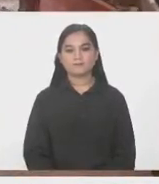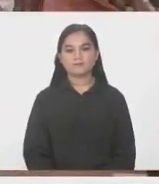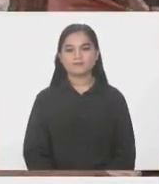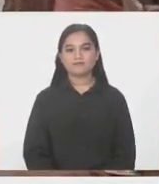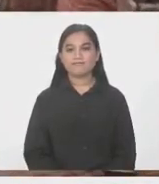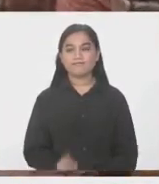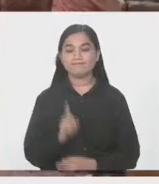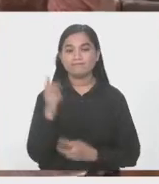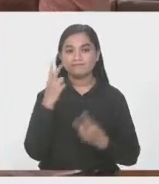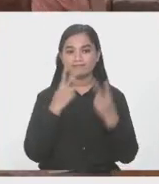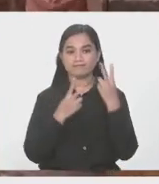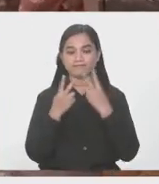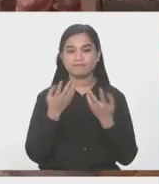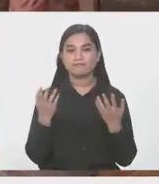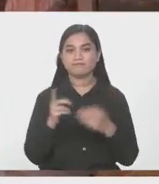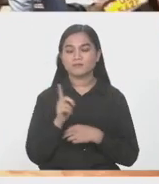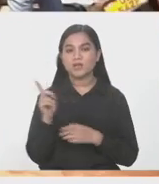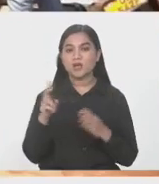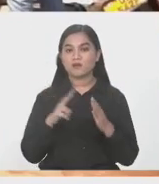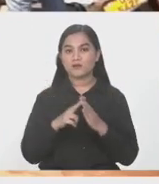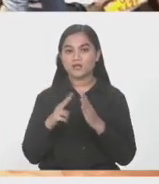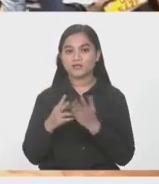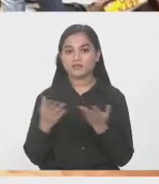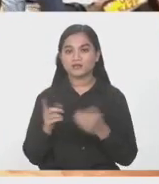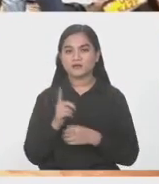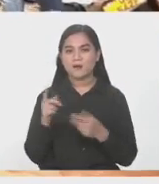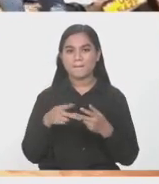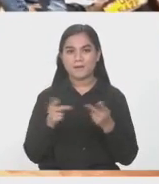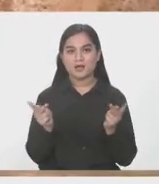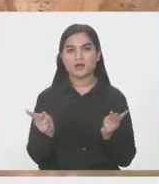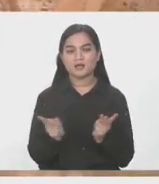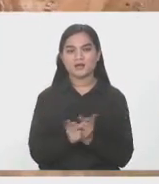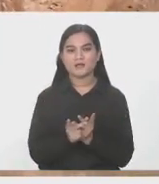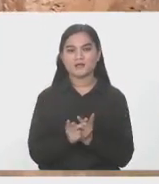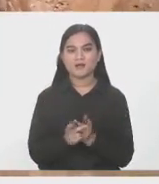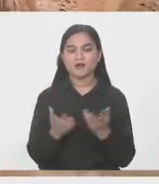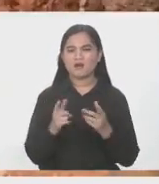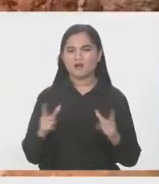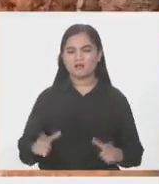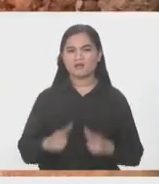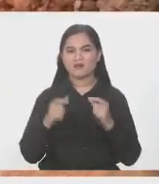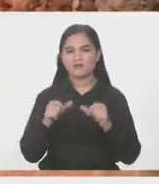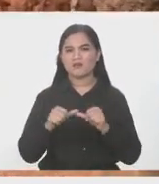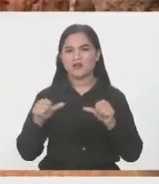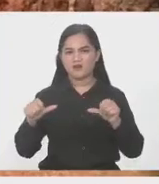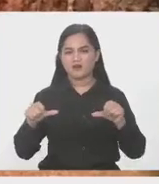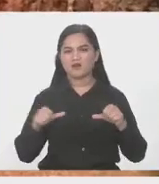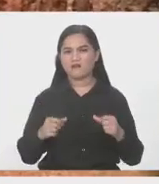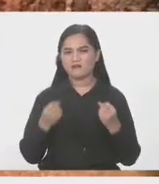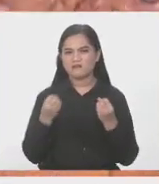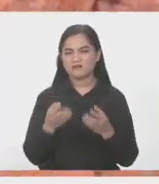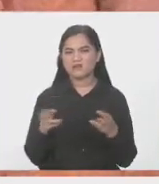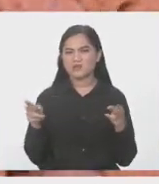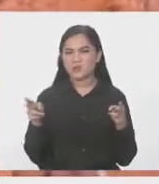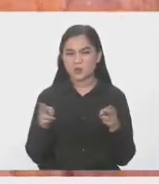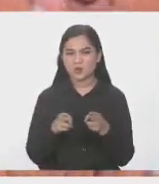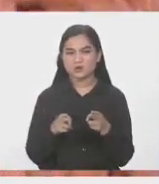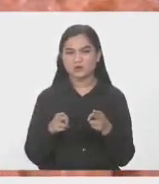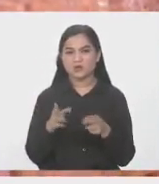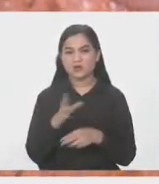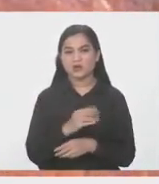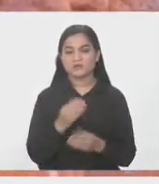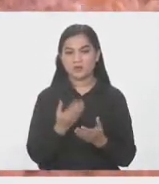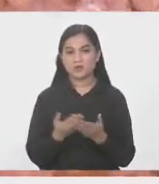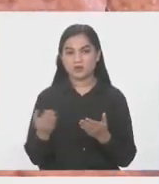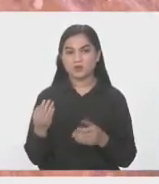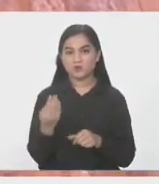Visiting Sarah's small village in Kampala, Uganda, it's noticeable how their living areas vary in sizes and with the materials